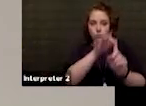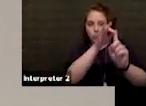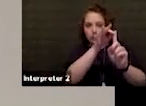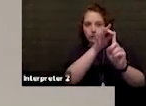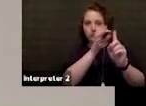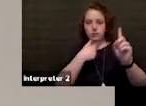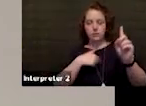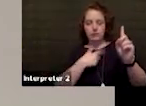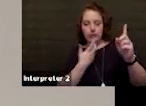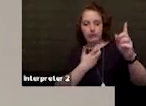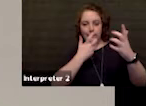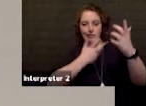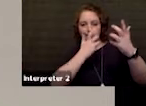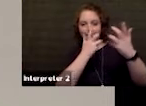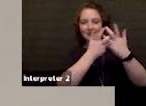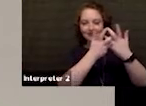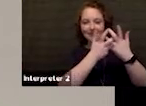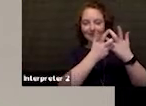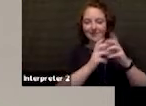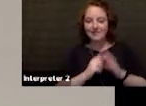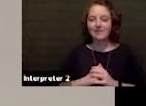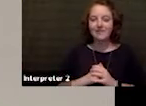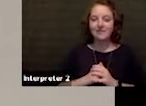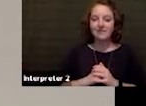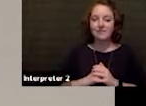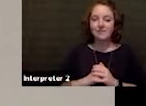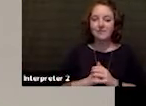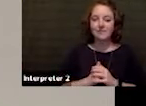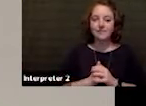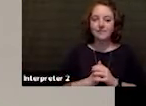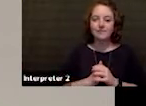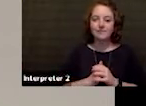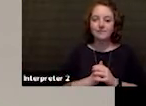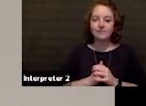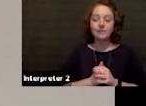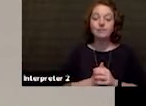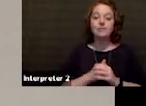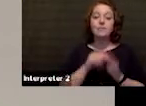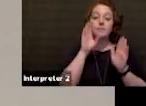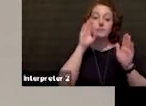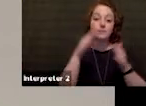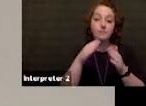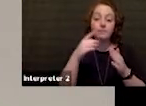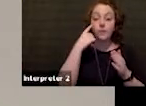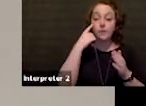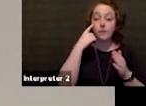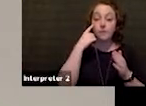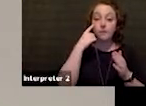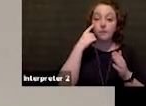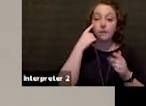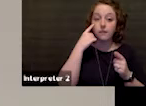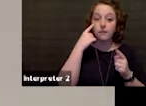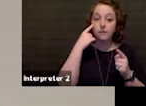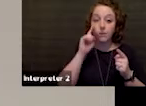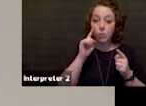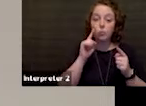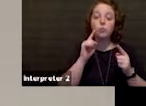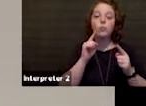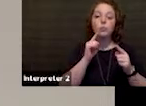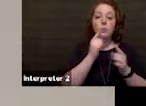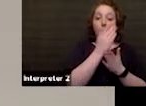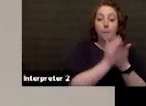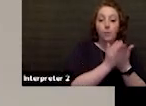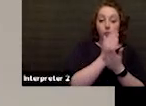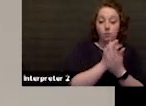Early planning involved detailed conversations around phasing on the occupied site. So that was a key